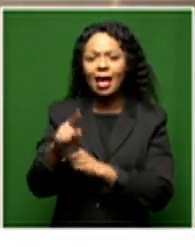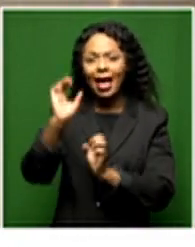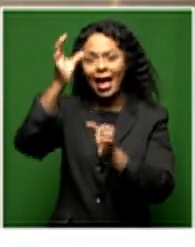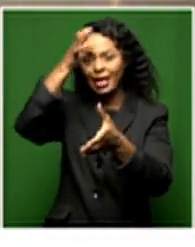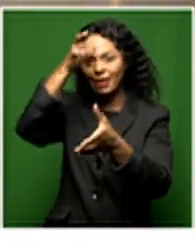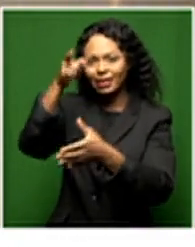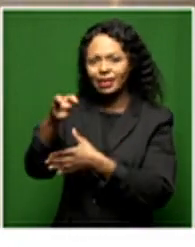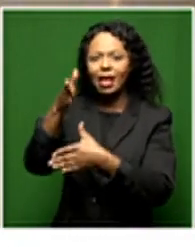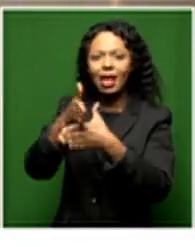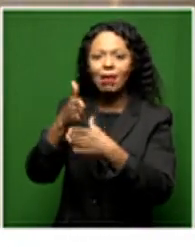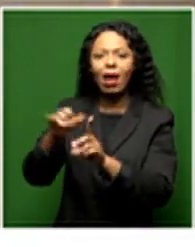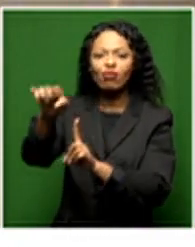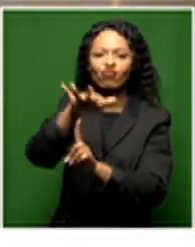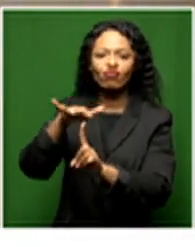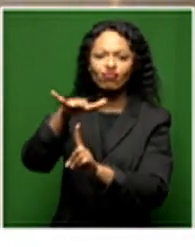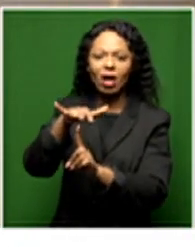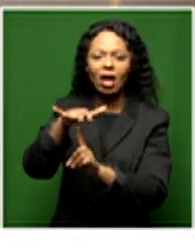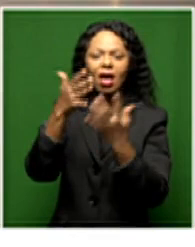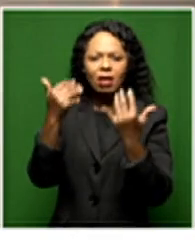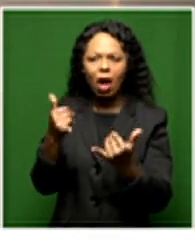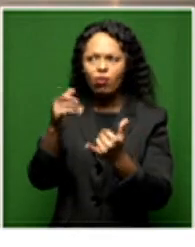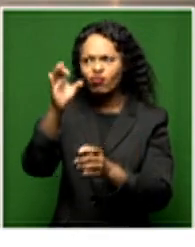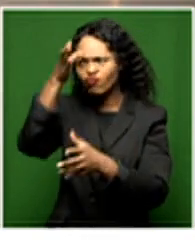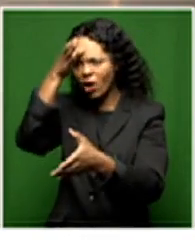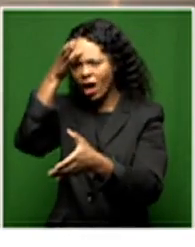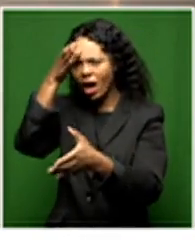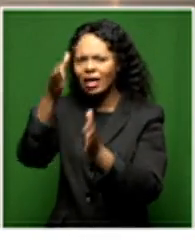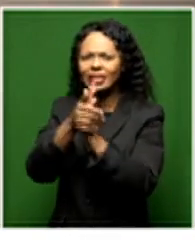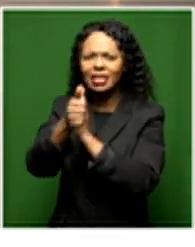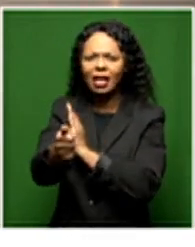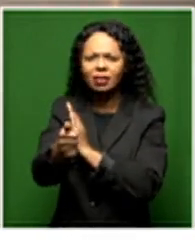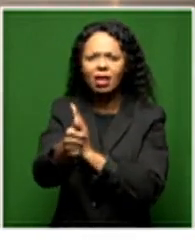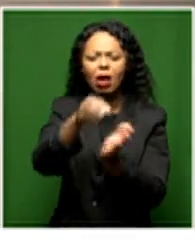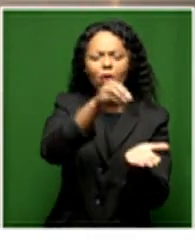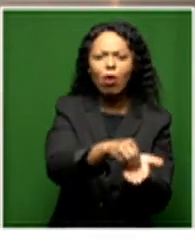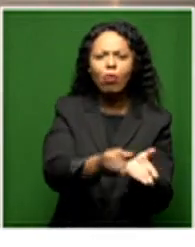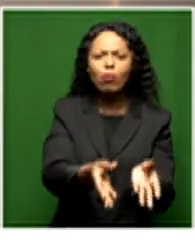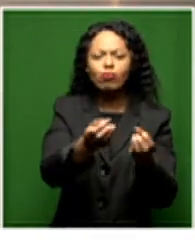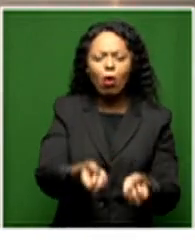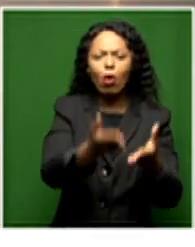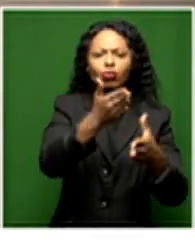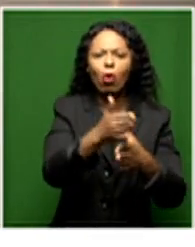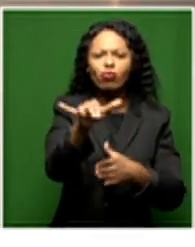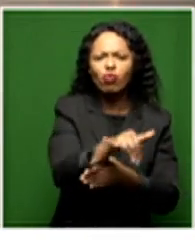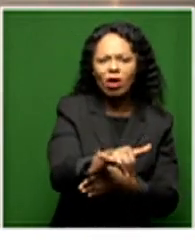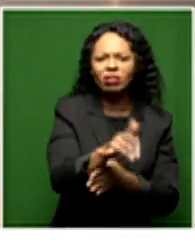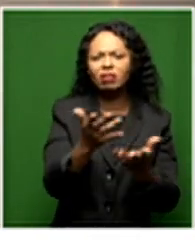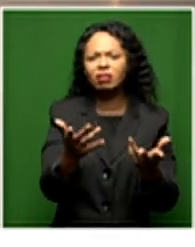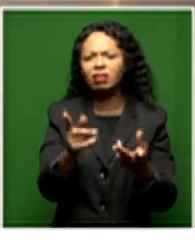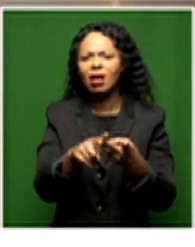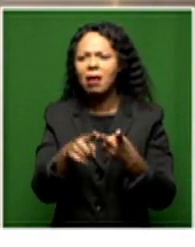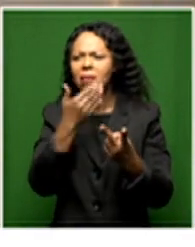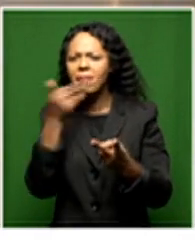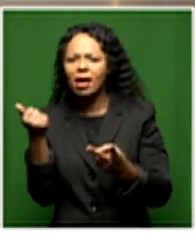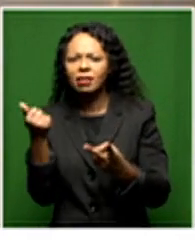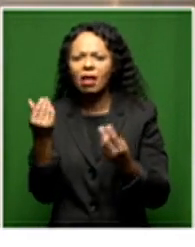where we can start to think about where do we place a more highly skilled individual versus someone who is capable of doing some of the